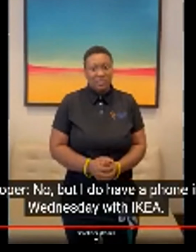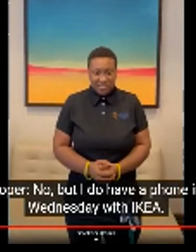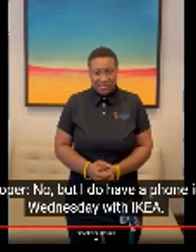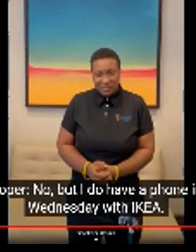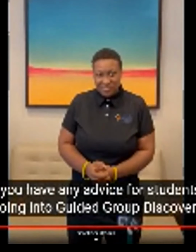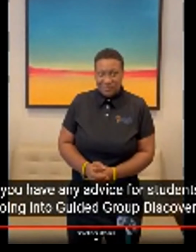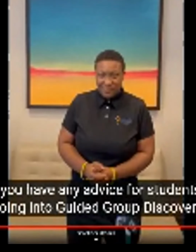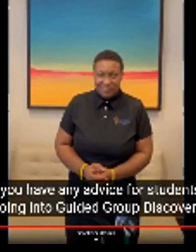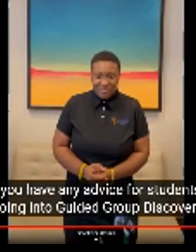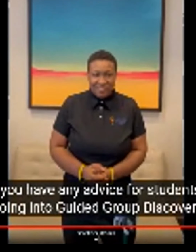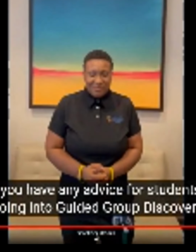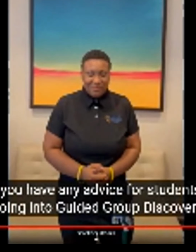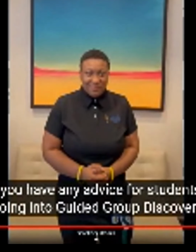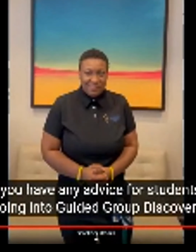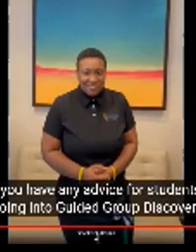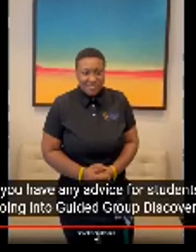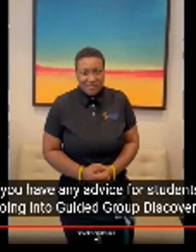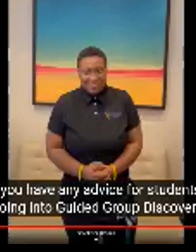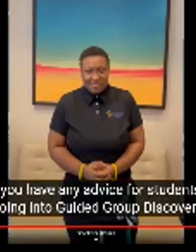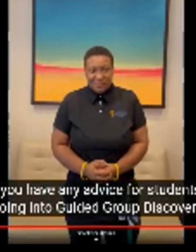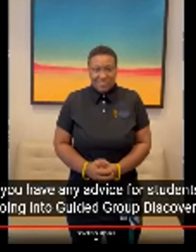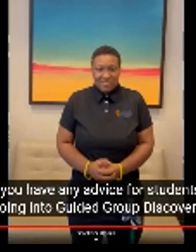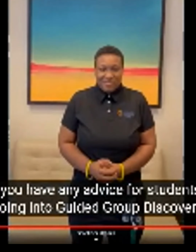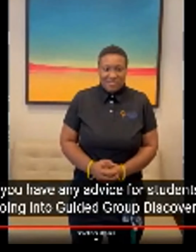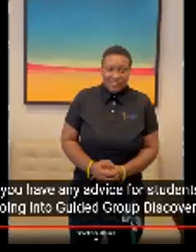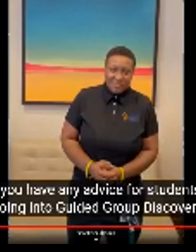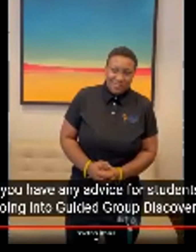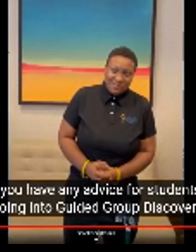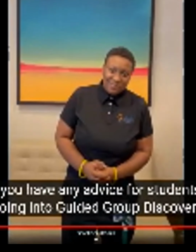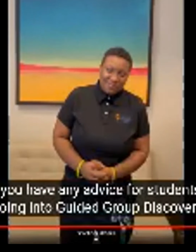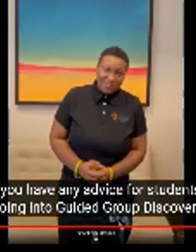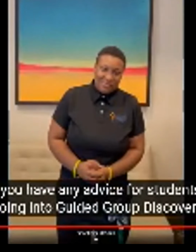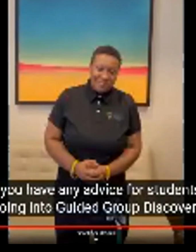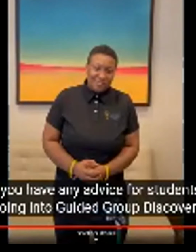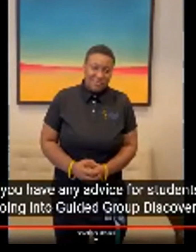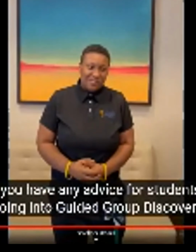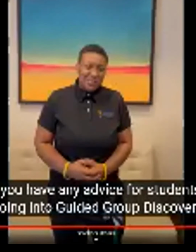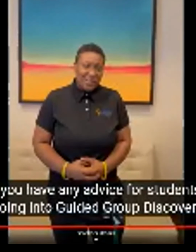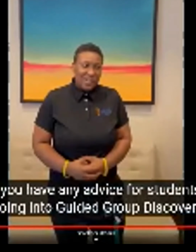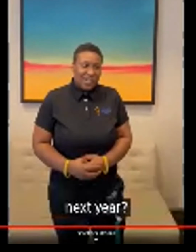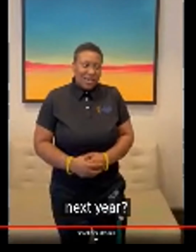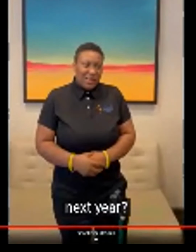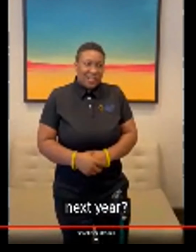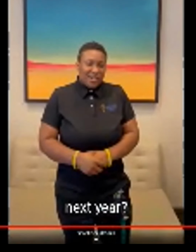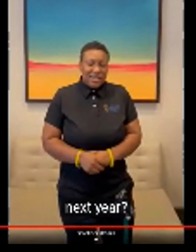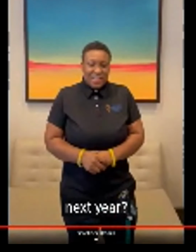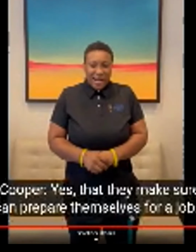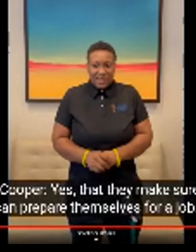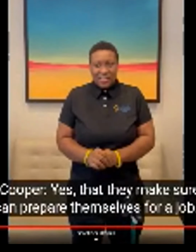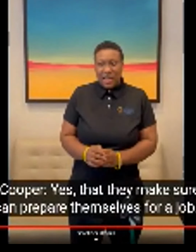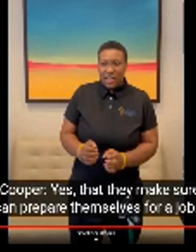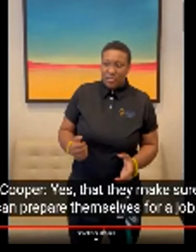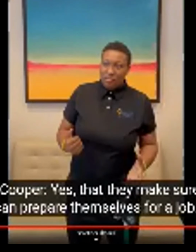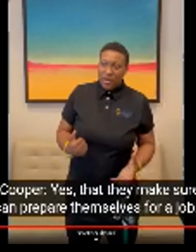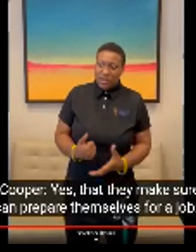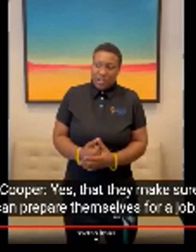IKEA. Do you have any advice for students who are going into guided group discovery for next year?